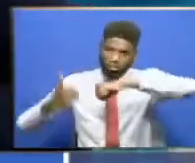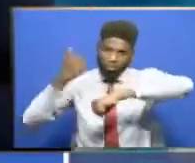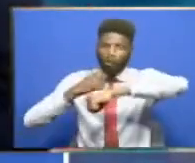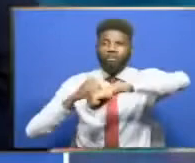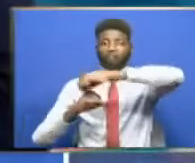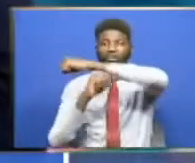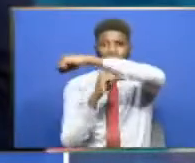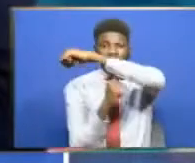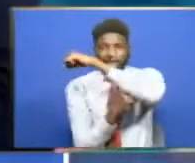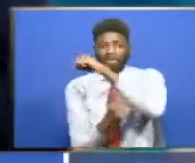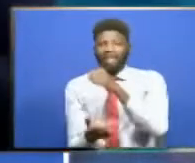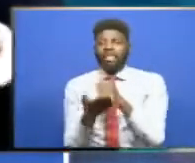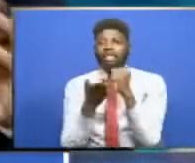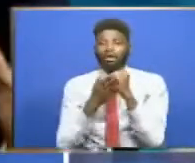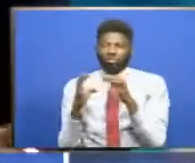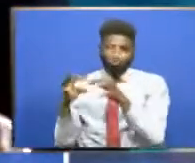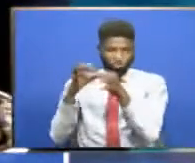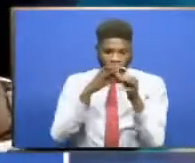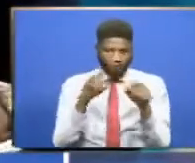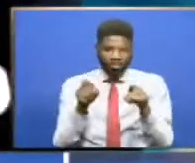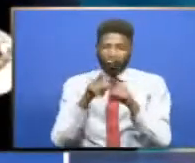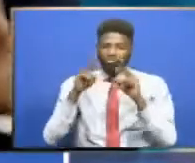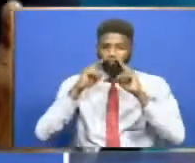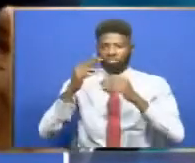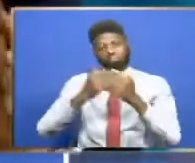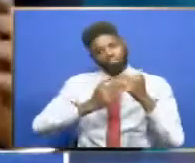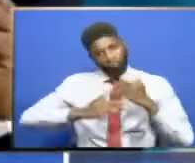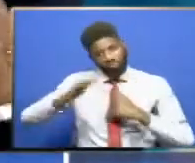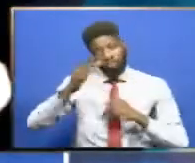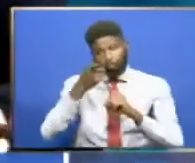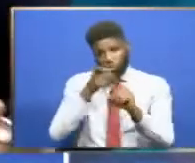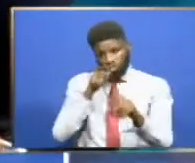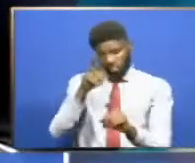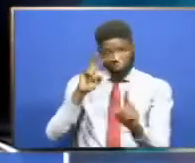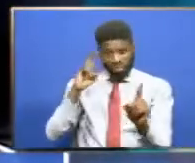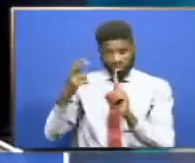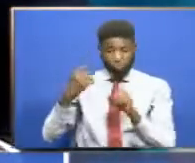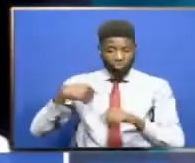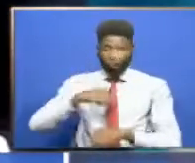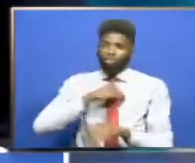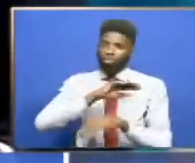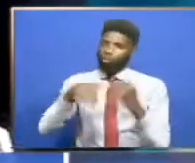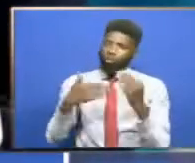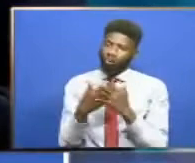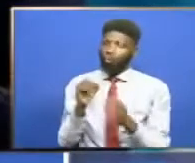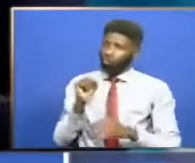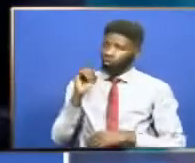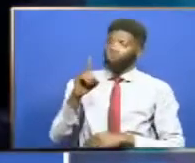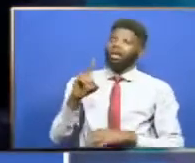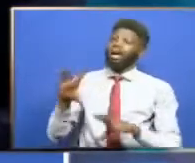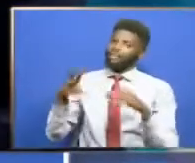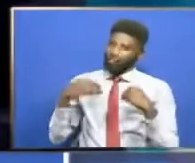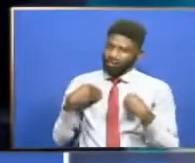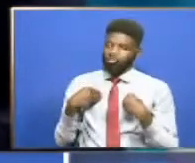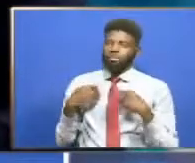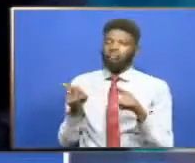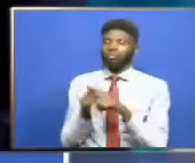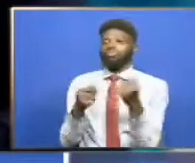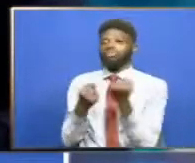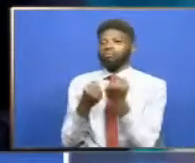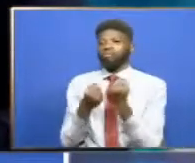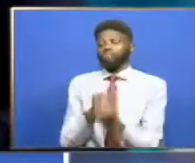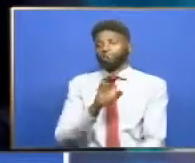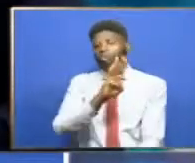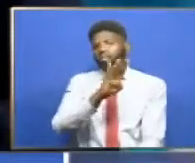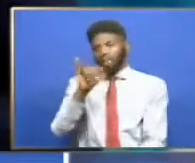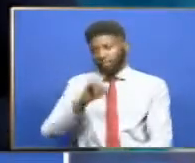stability going forward. Mm-hmm. From that angle, we should all accept and support the BBI. Mm-hmm.